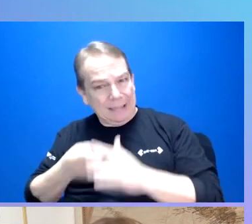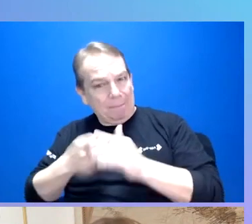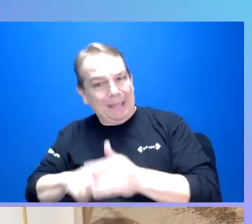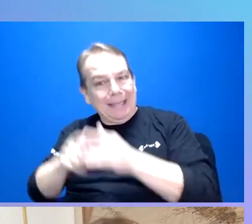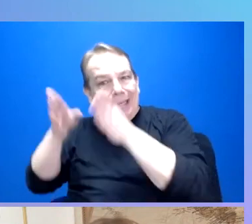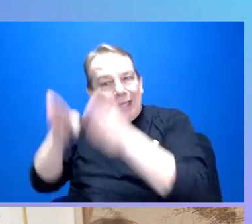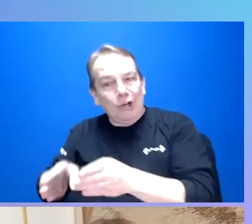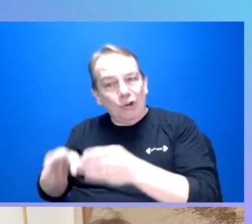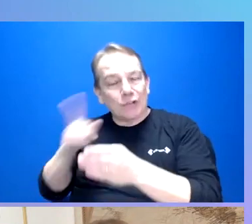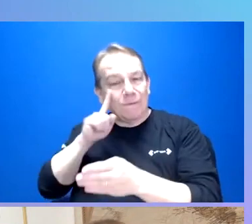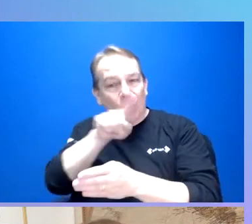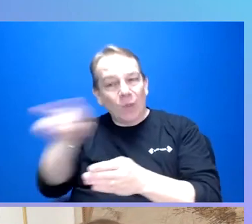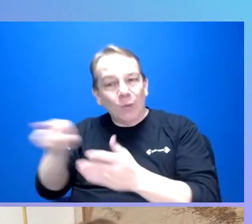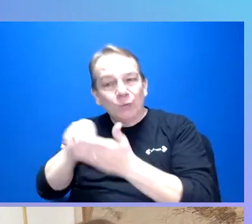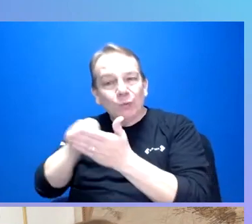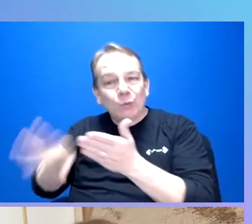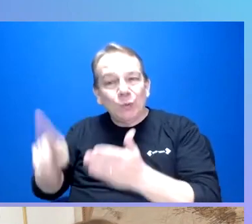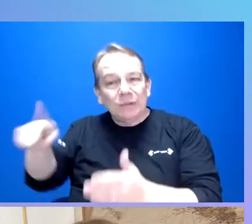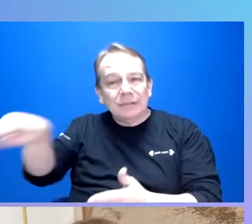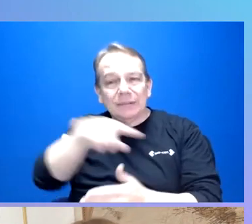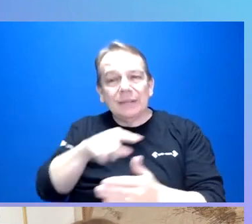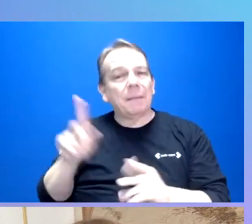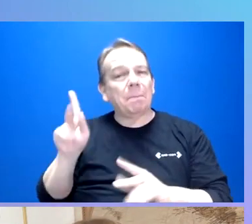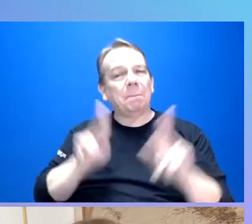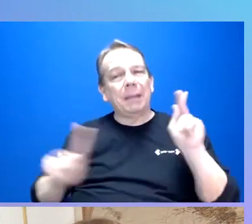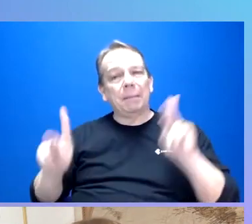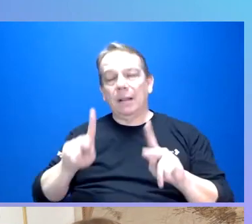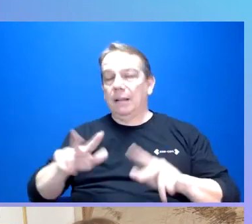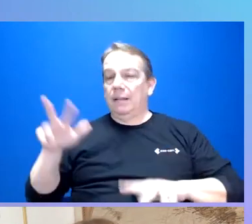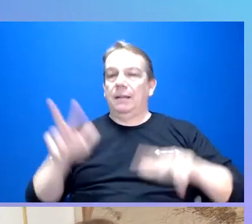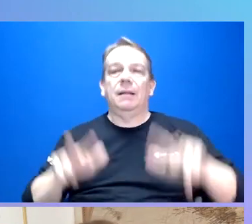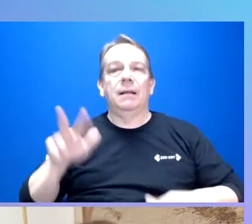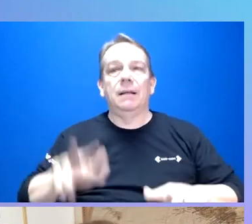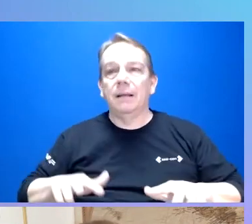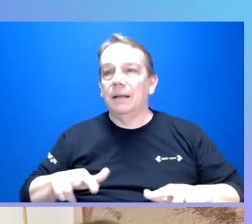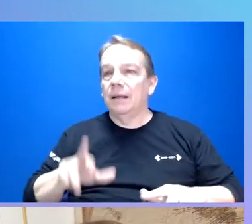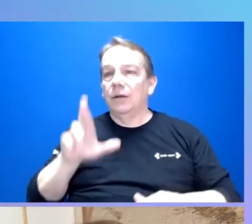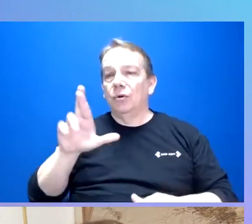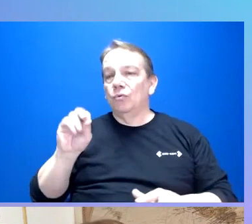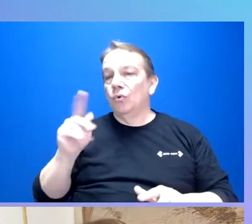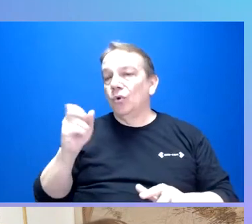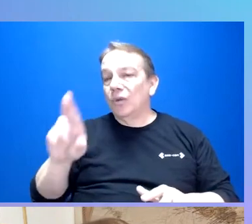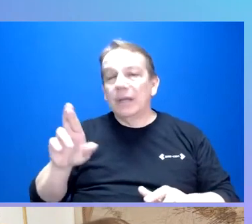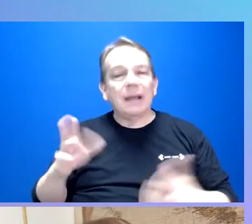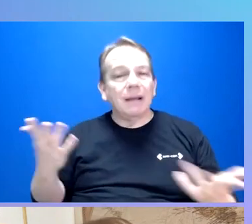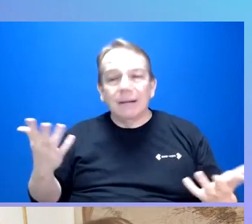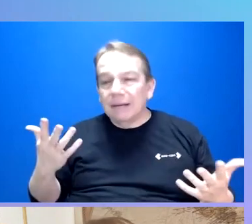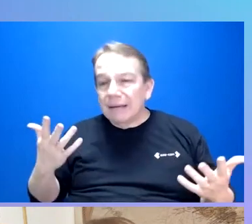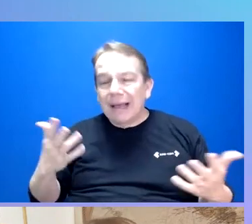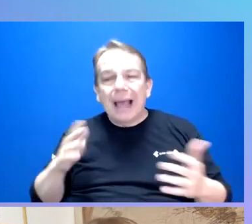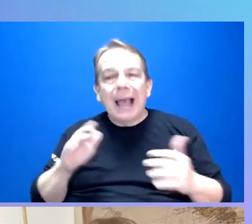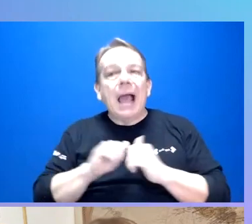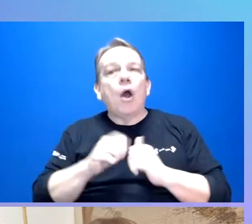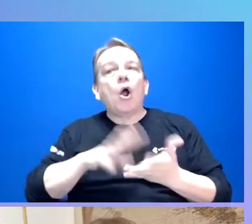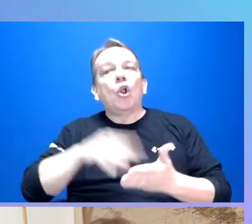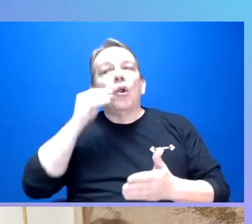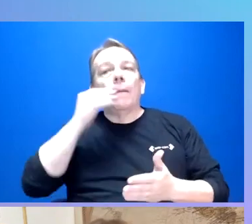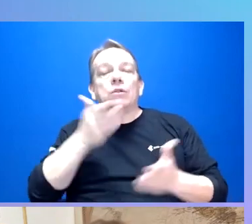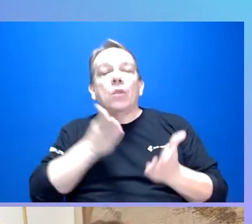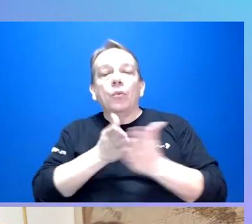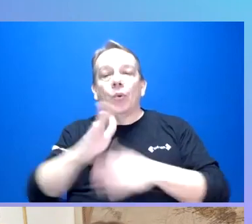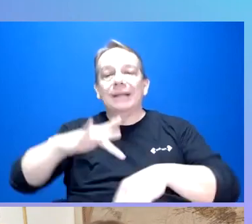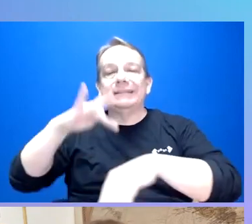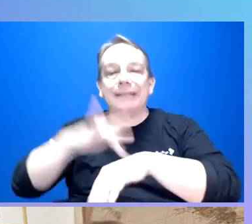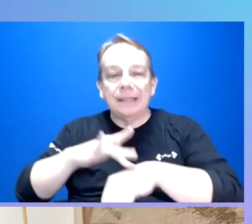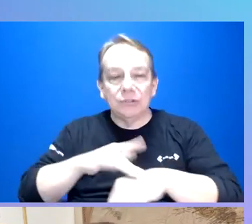this subject matter. But what about people who are beginners or people who learn best through touch, not through description?